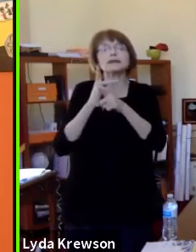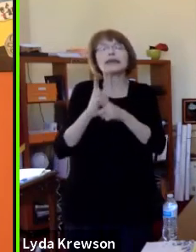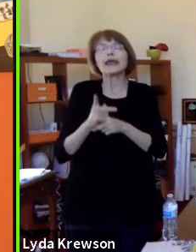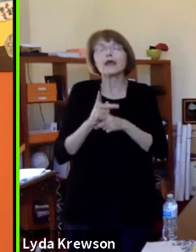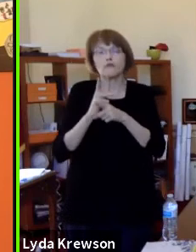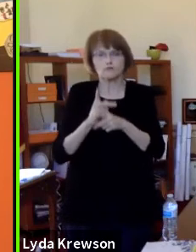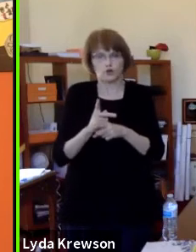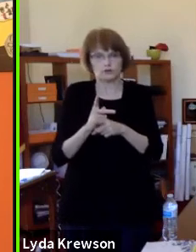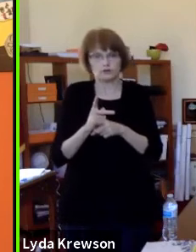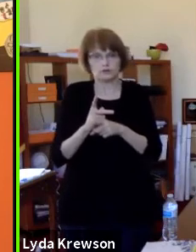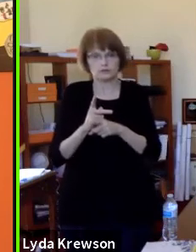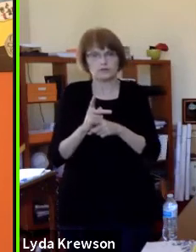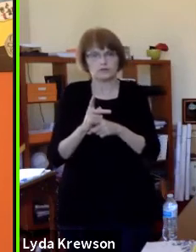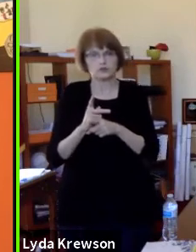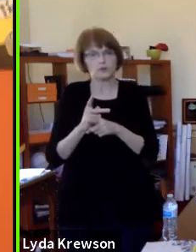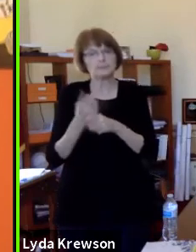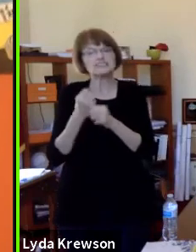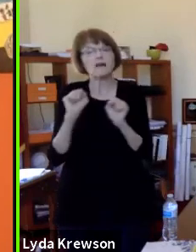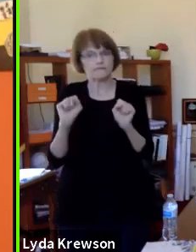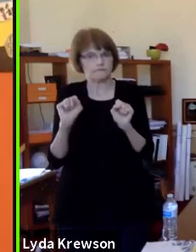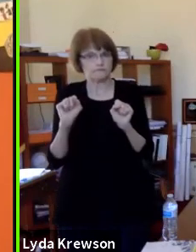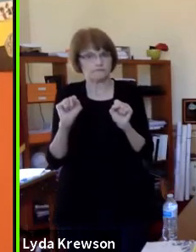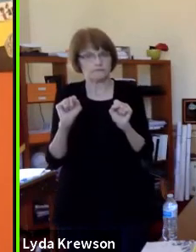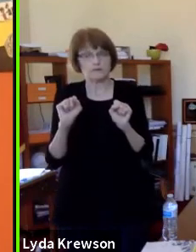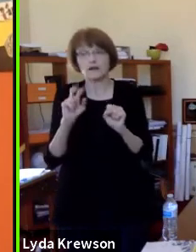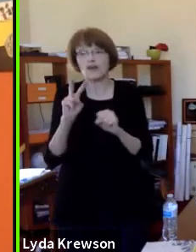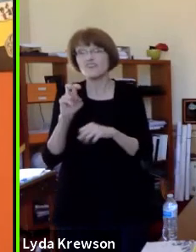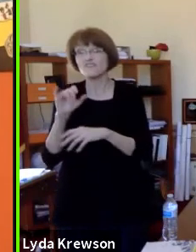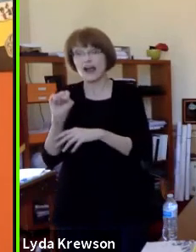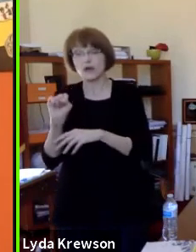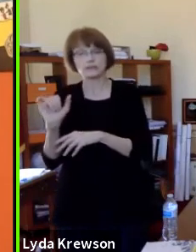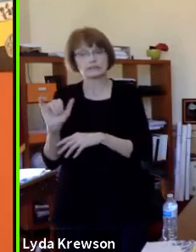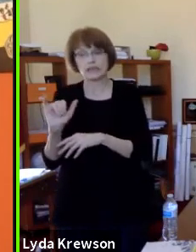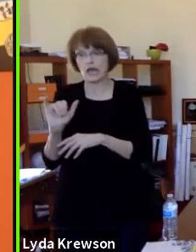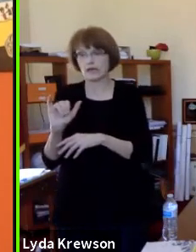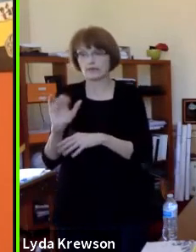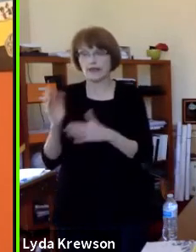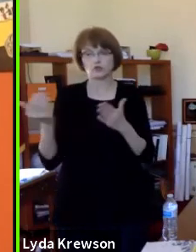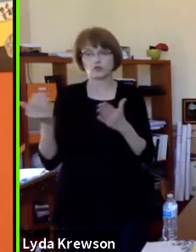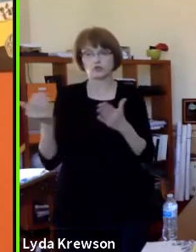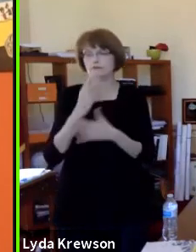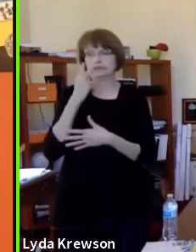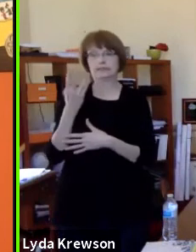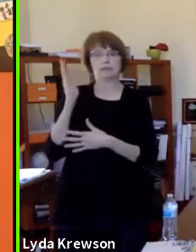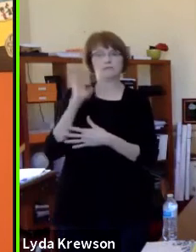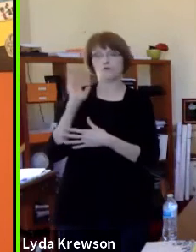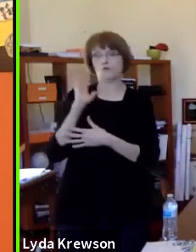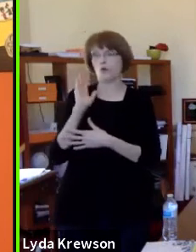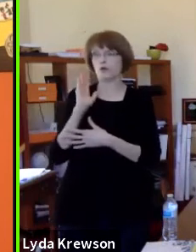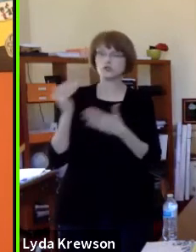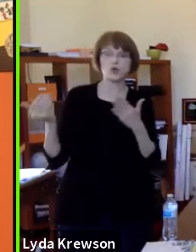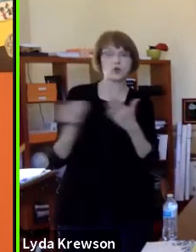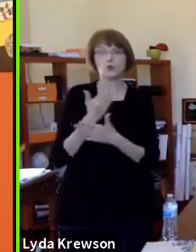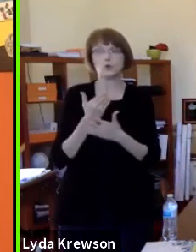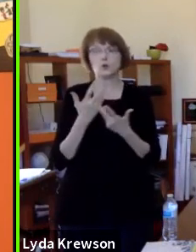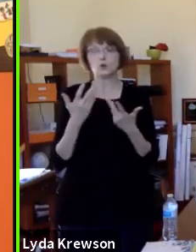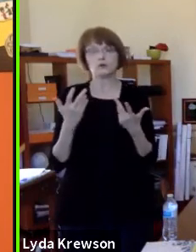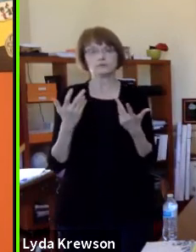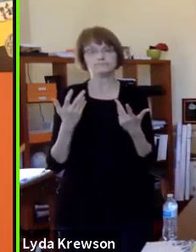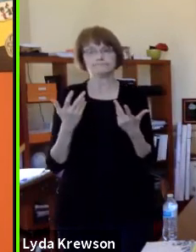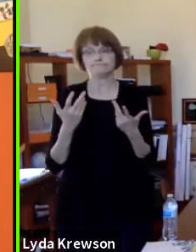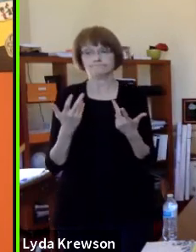and I want you to be cautious. The virus is like something that we've never seen in this country. Well, in